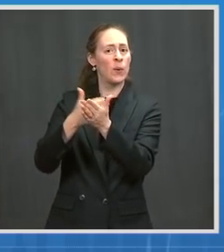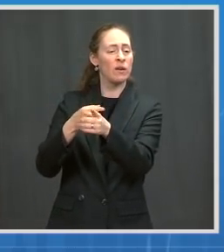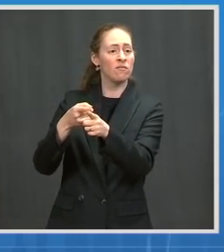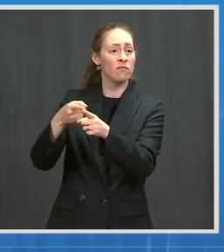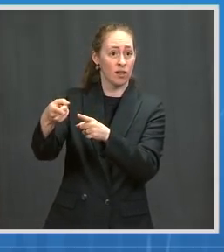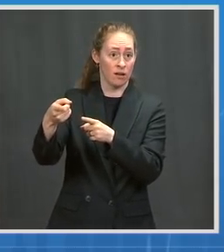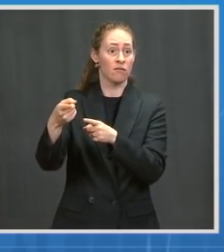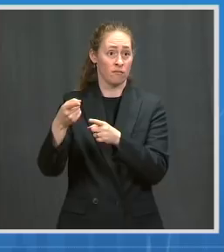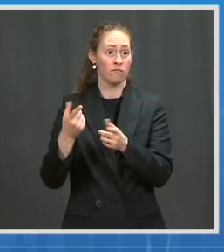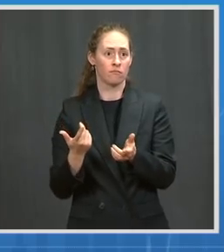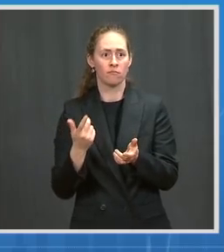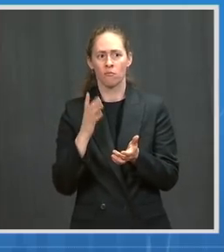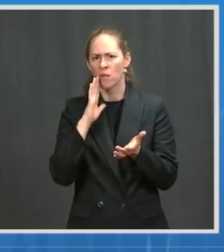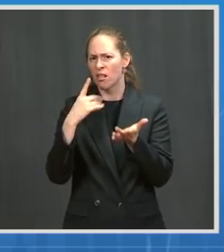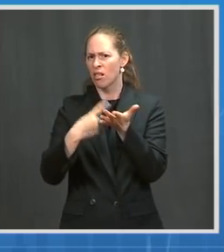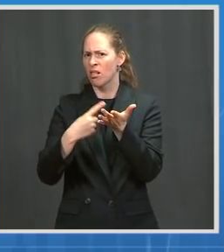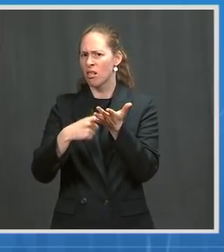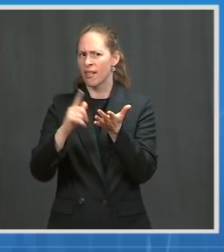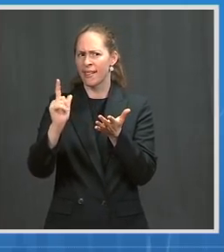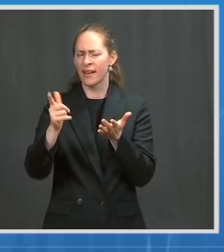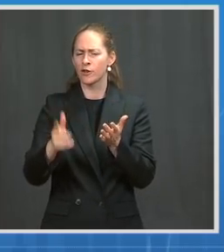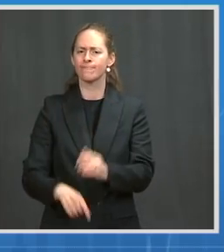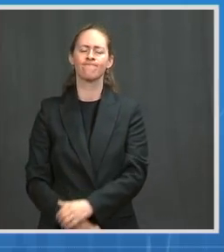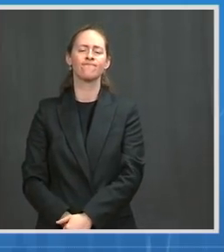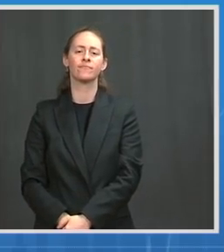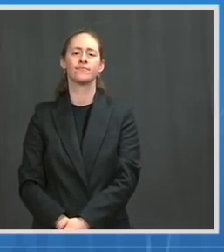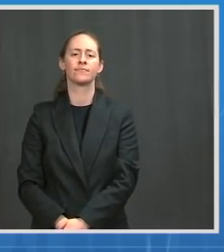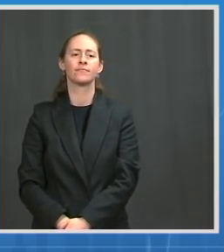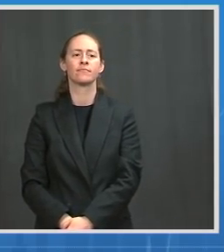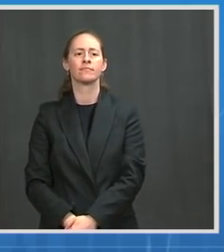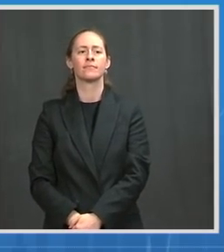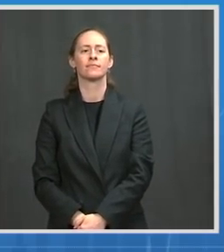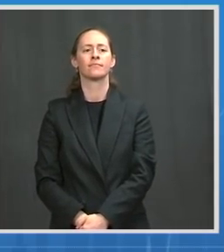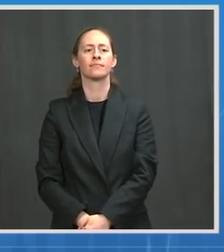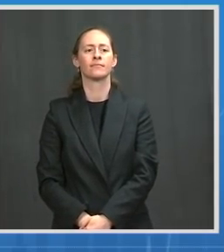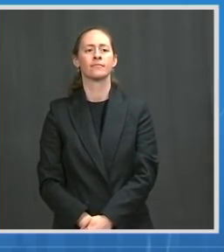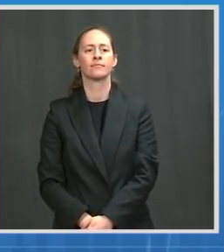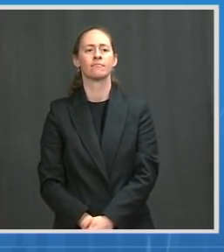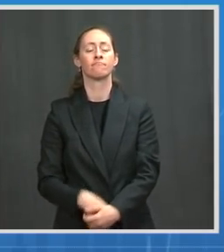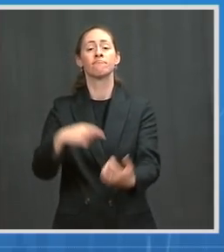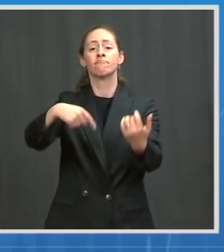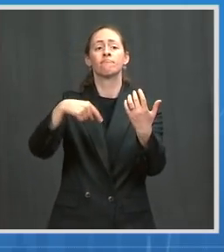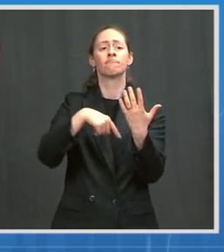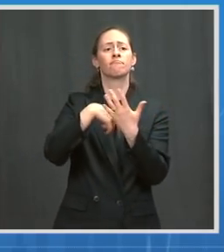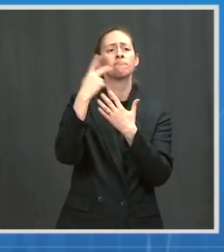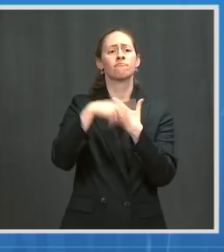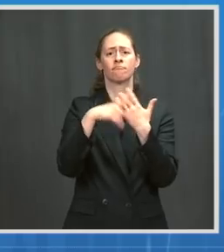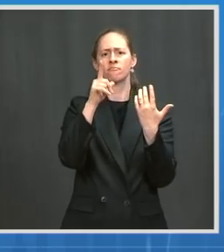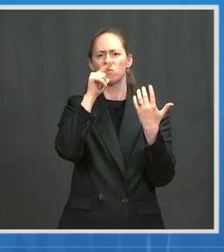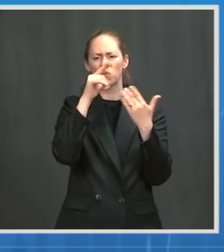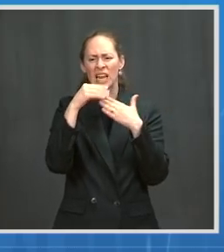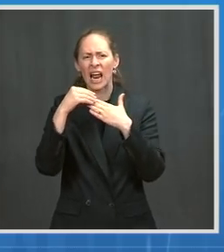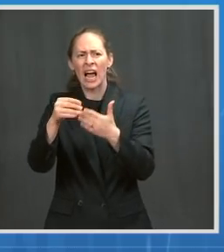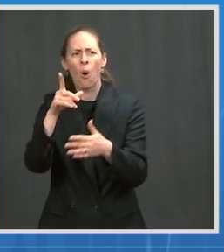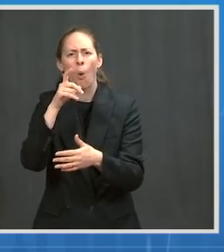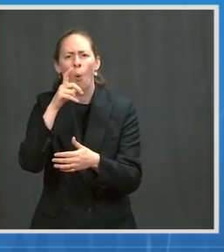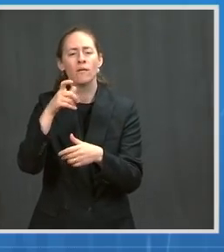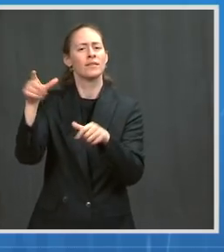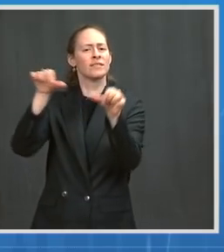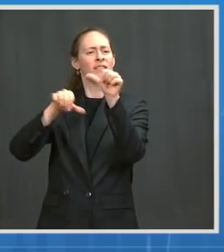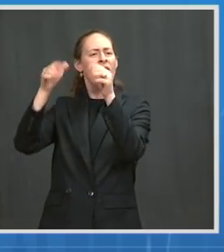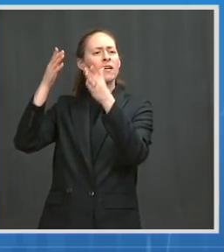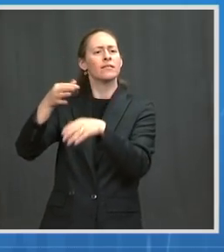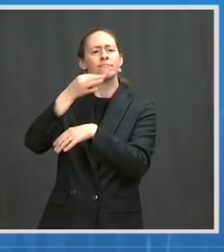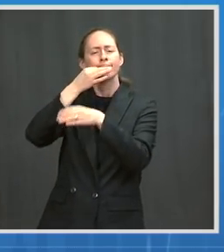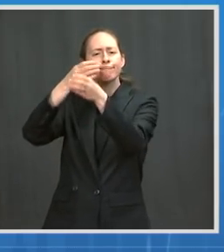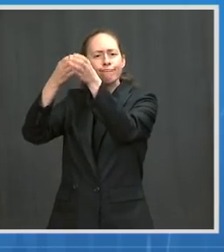be discussing a little bit later. This program is going to bring together leading scientists from academia as well